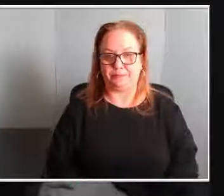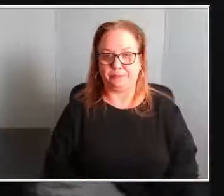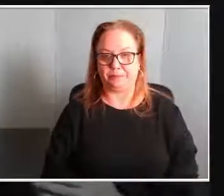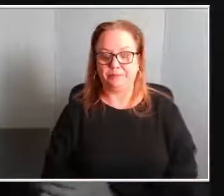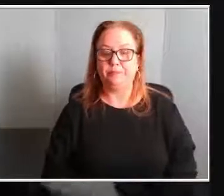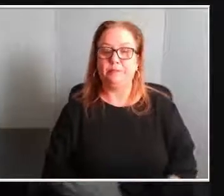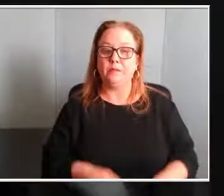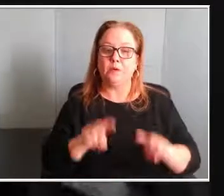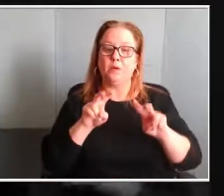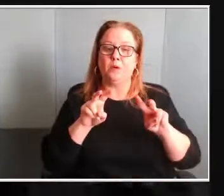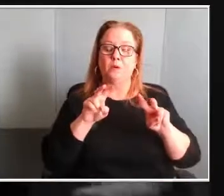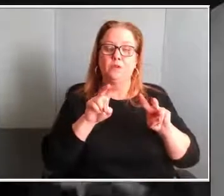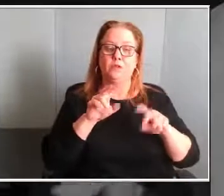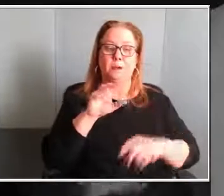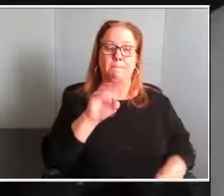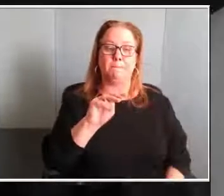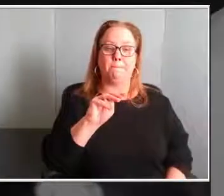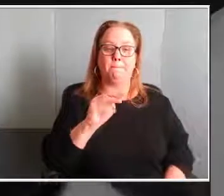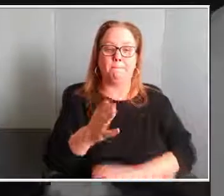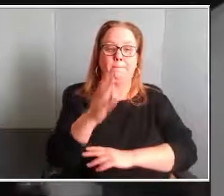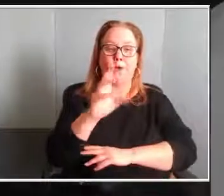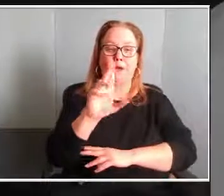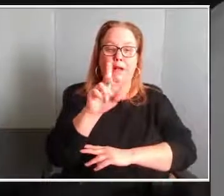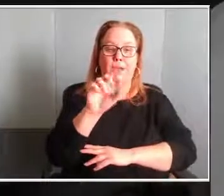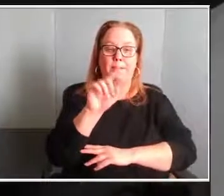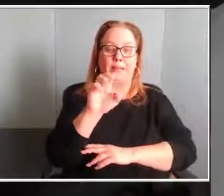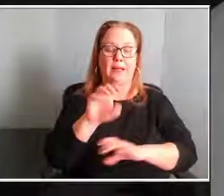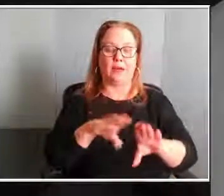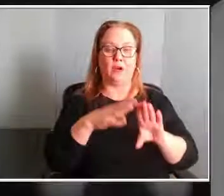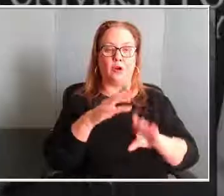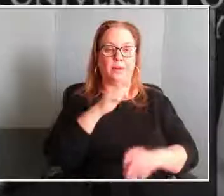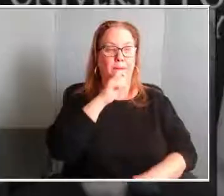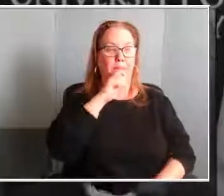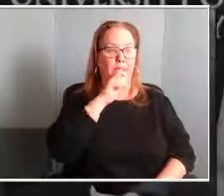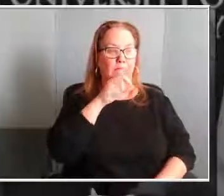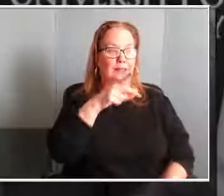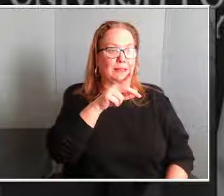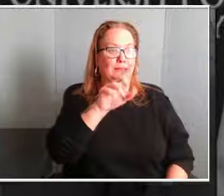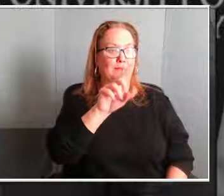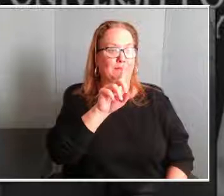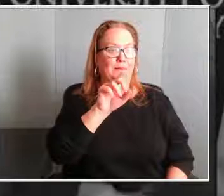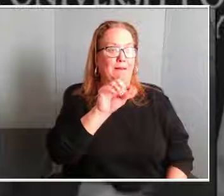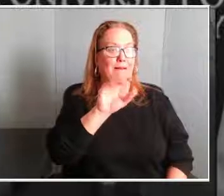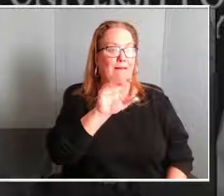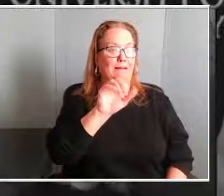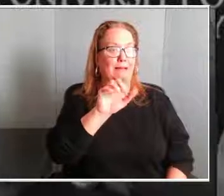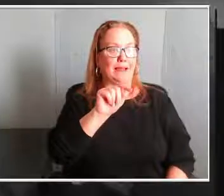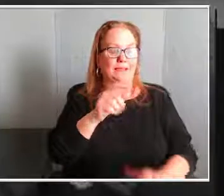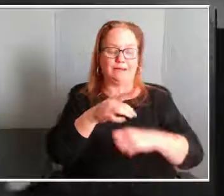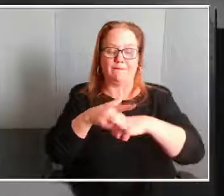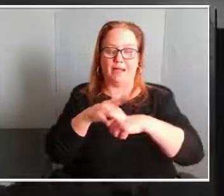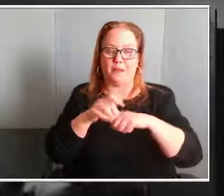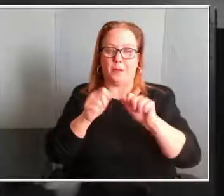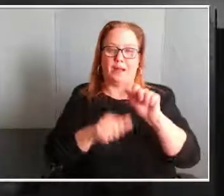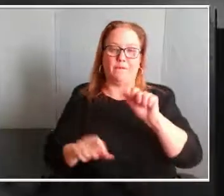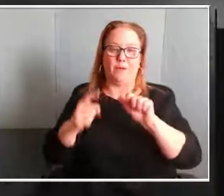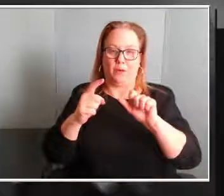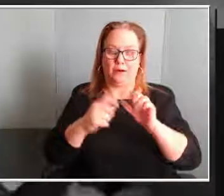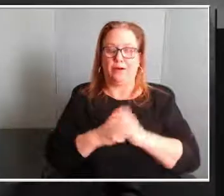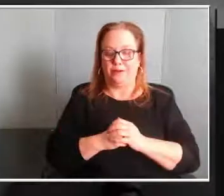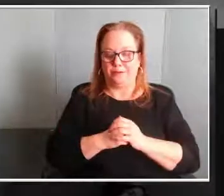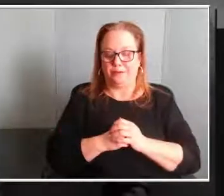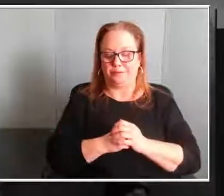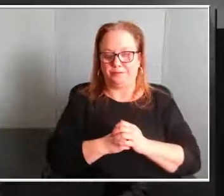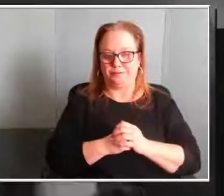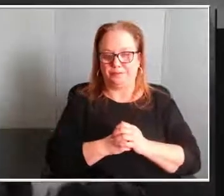Subscribe to our Morning Medical Update and Open Mics with Dr. Stites podcasts. Now, everywhere podcasts are available.